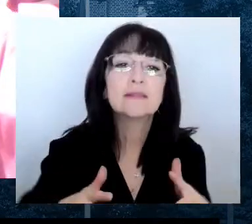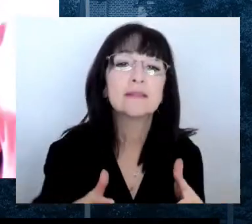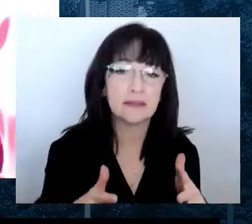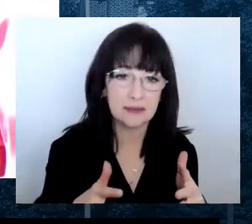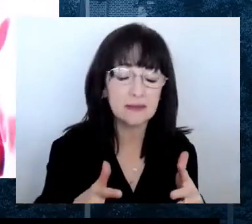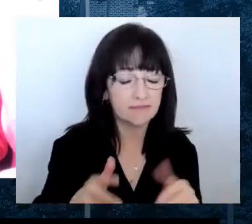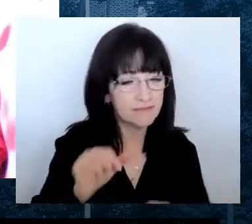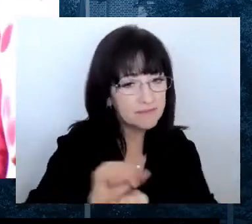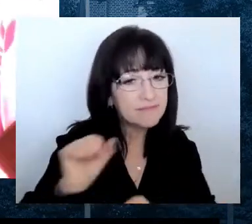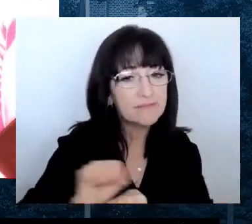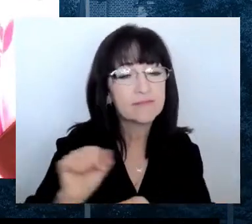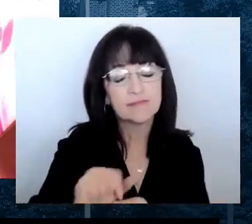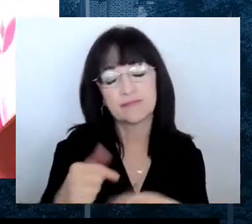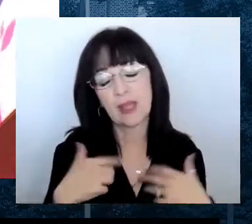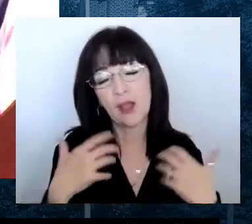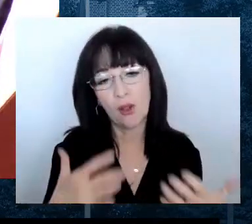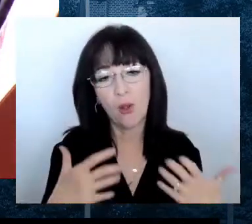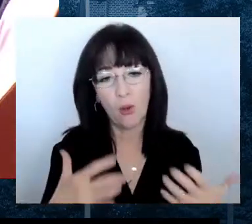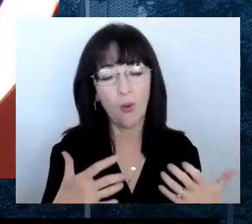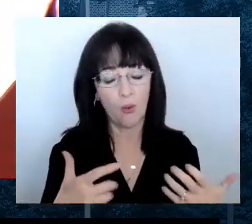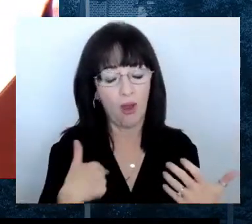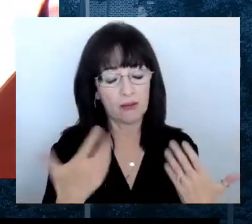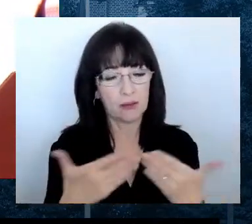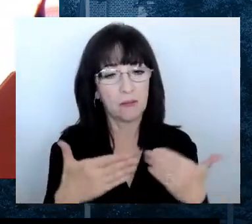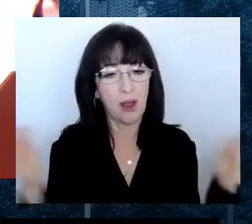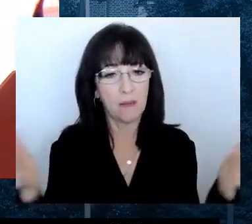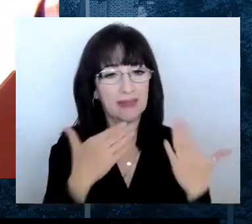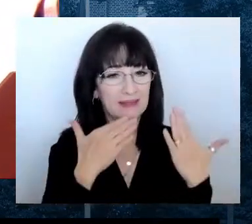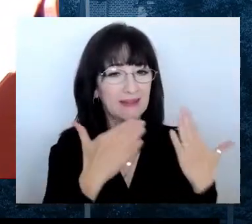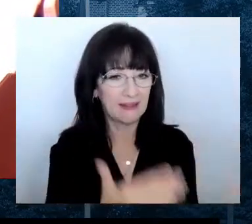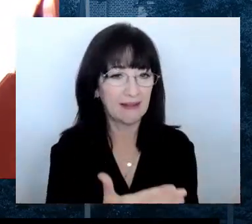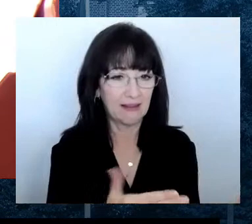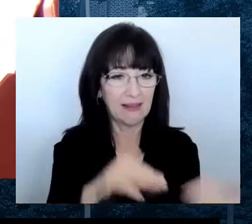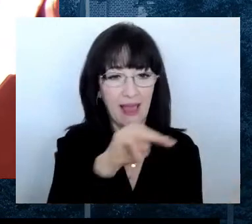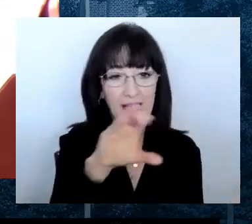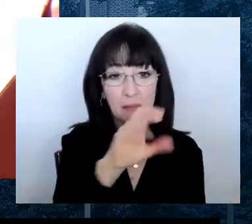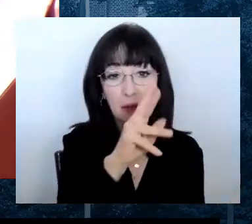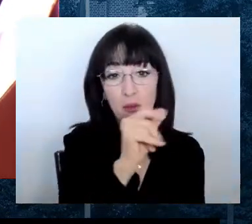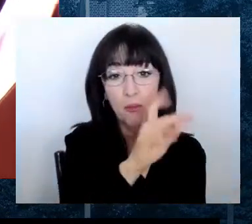Senator Mcbride and Representative Heffernan for their approach.